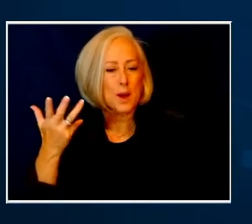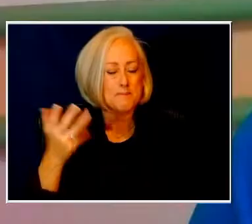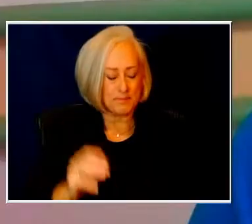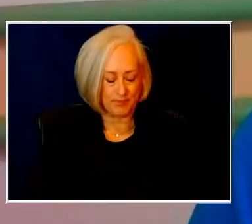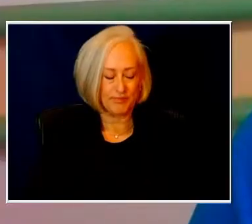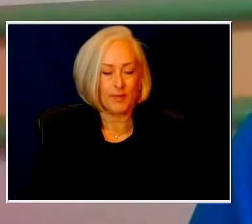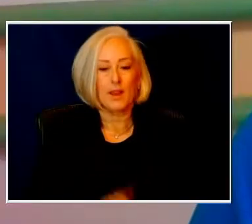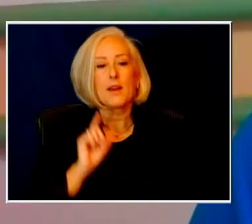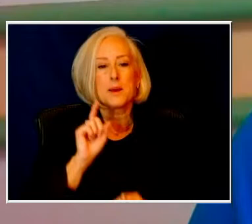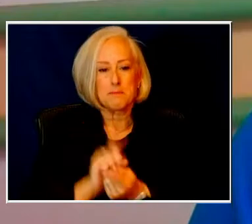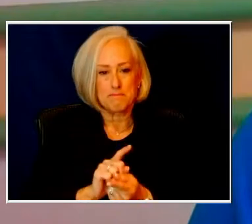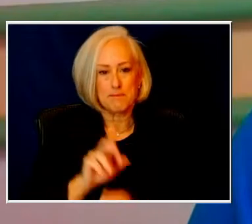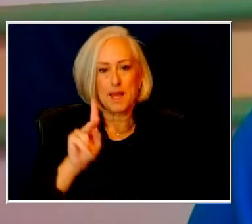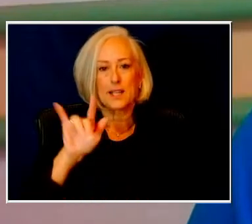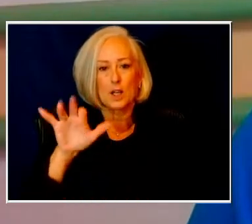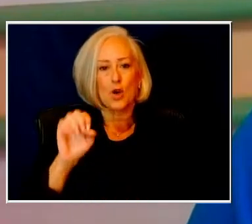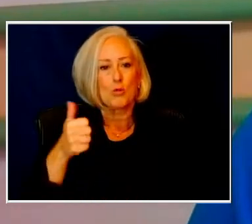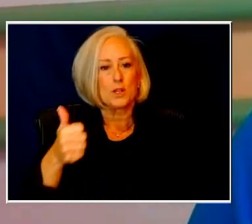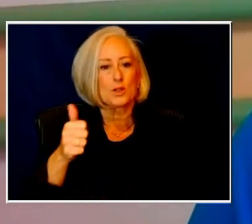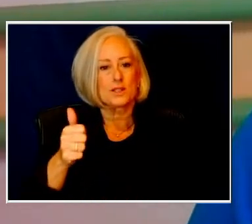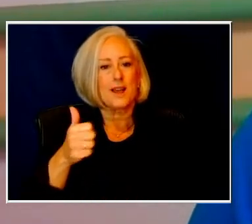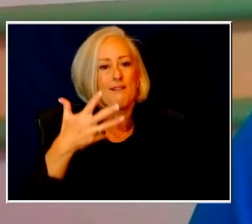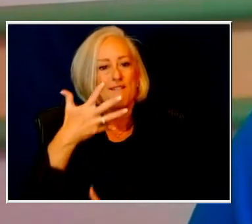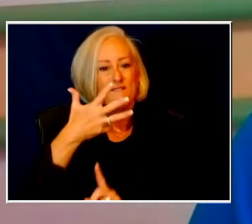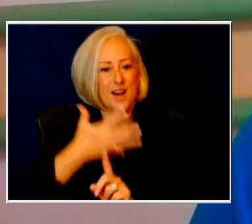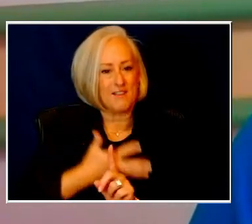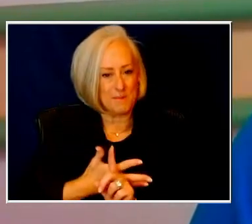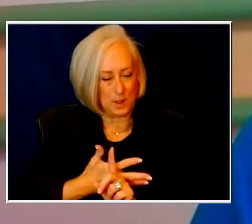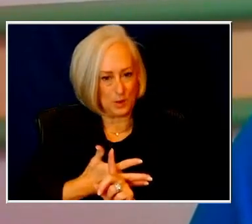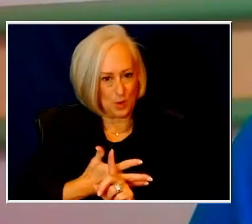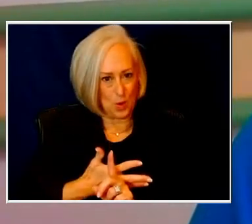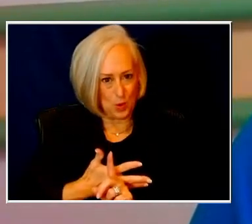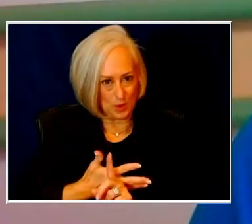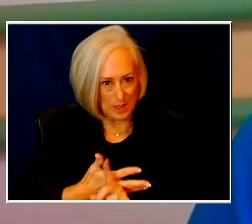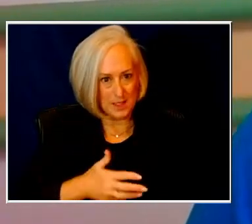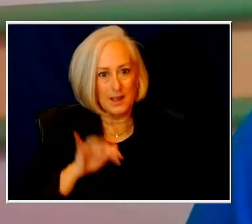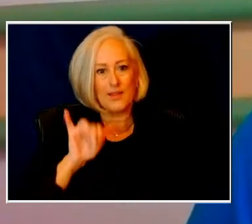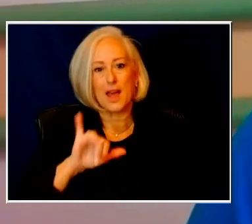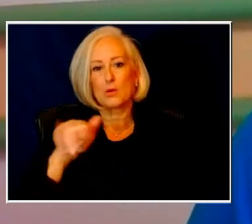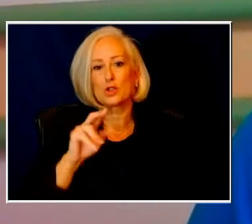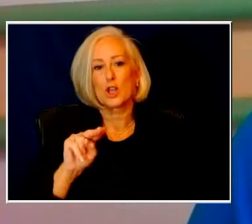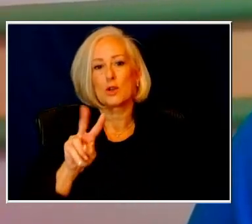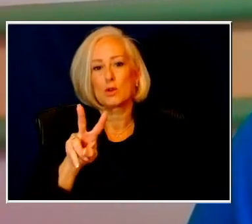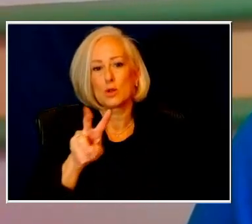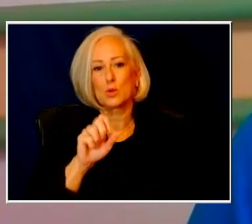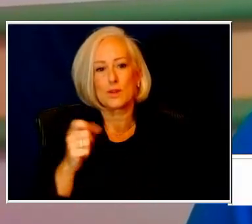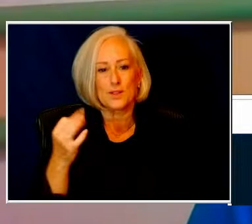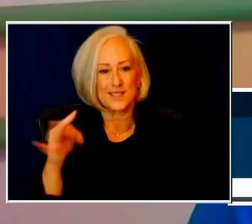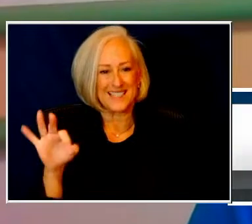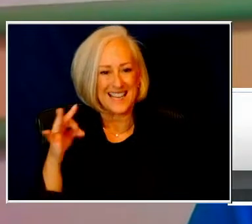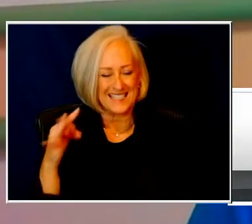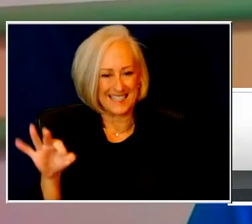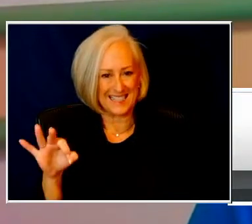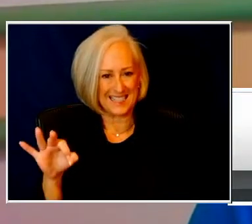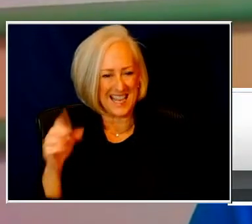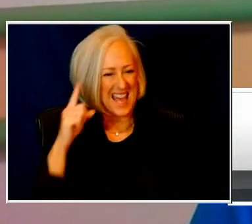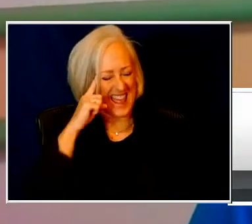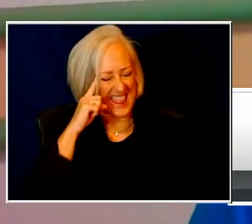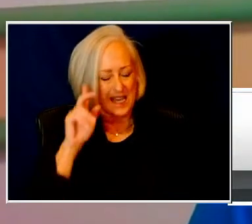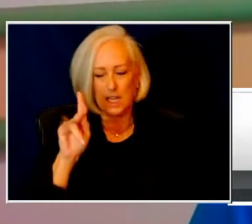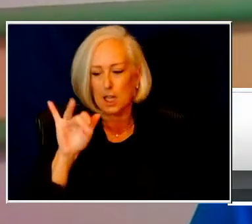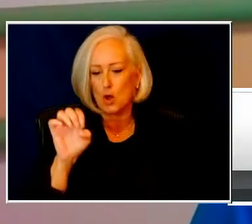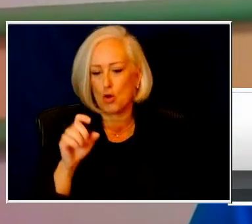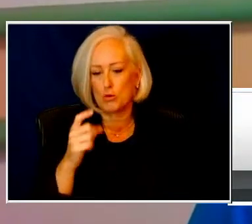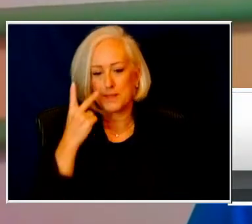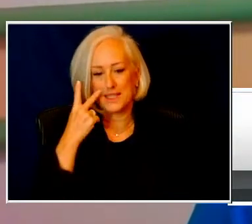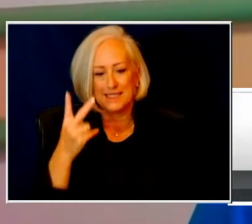Kolbie when she was about 5 months old. This is January of 2019. And I think she'd already seen a couple other